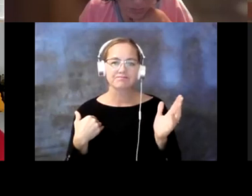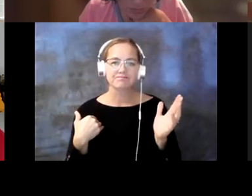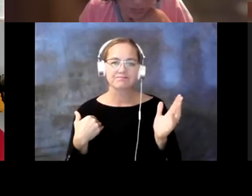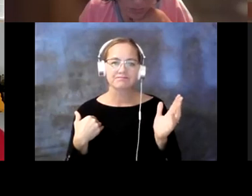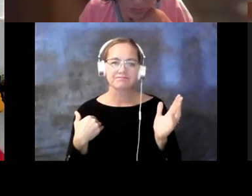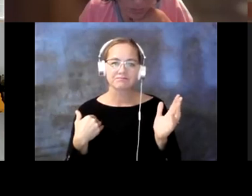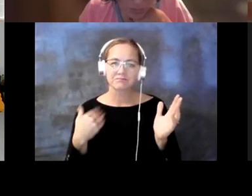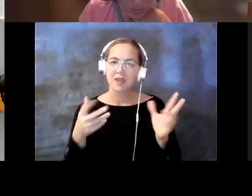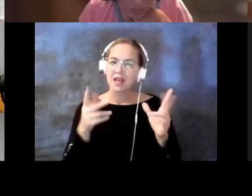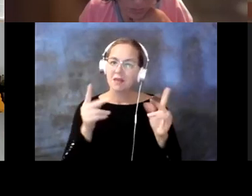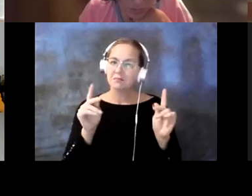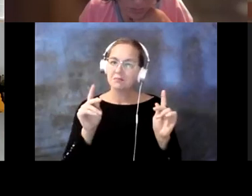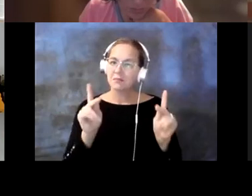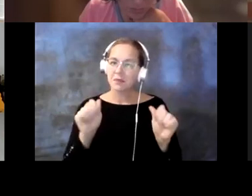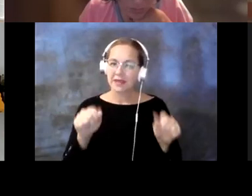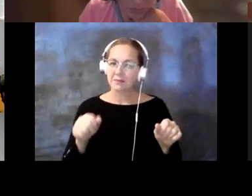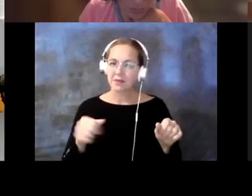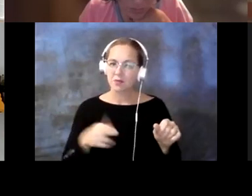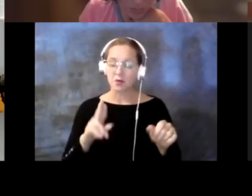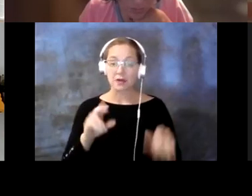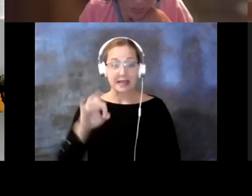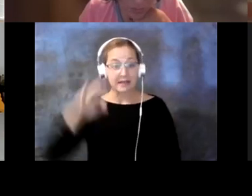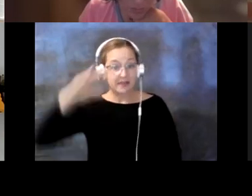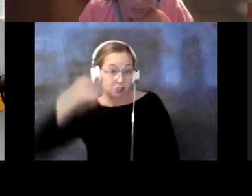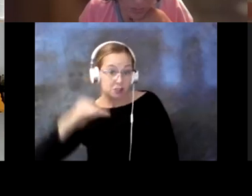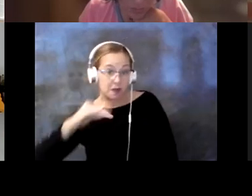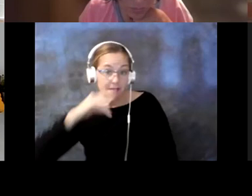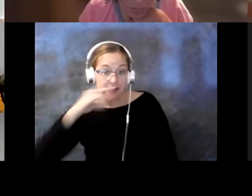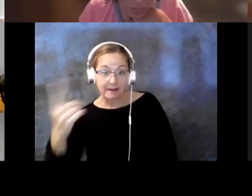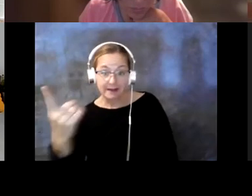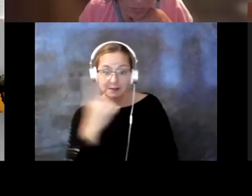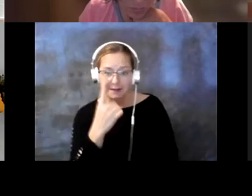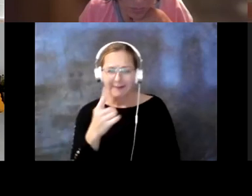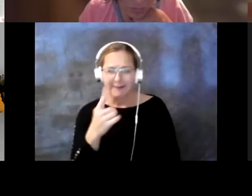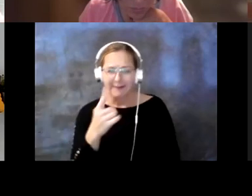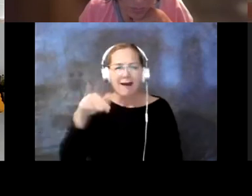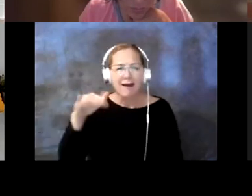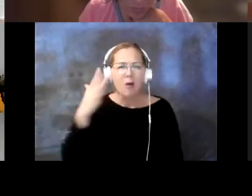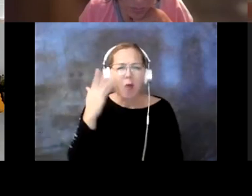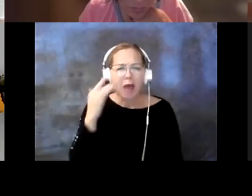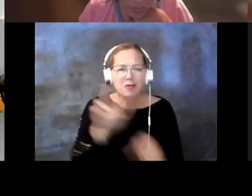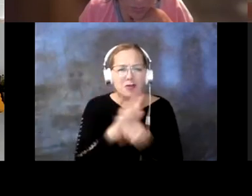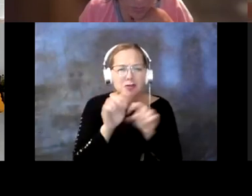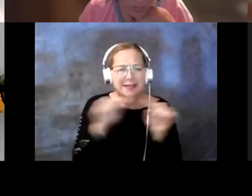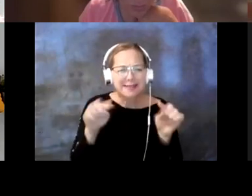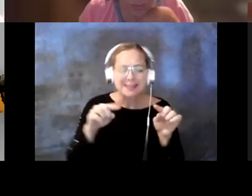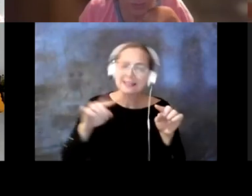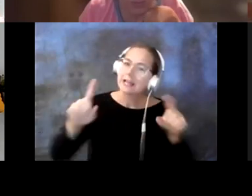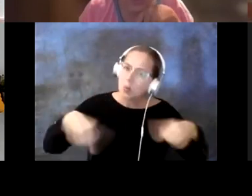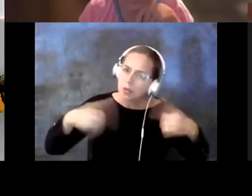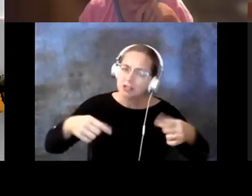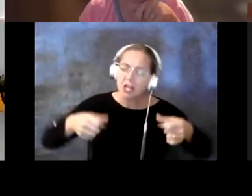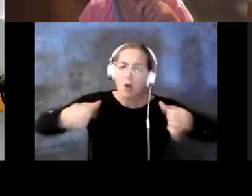they can be really rude. Like if a small child comes up to me and says, "Why are you using this?" like a wheelchair or a